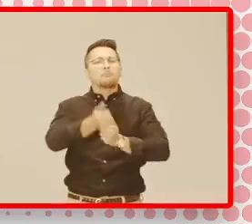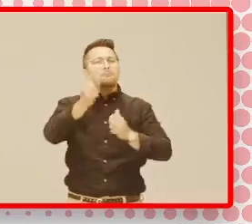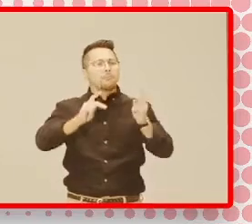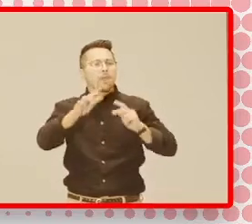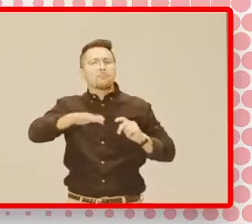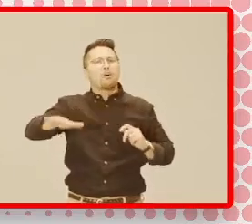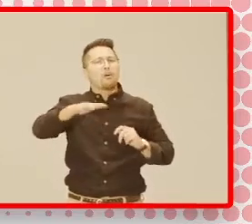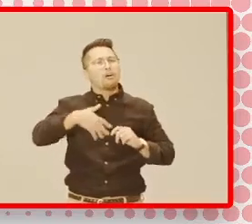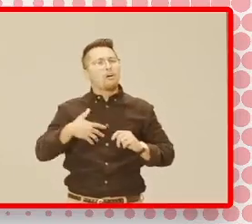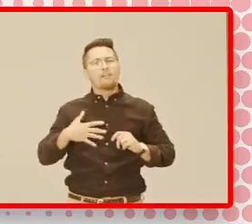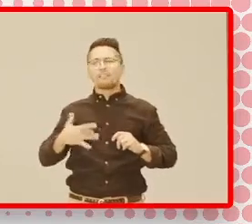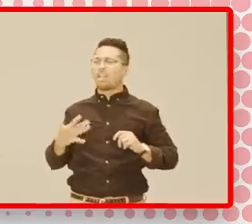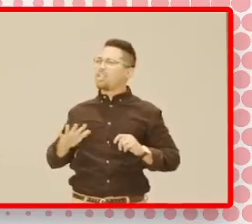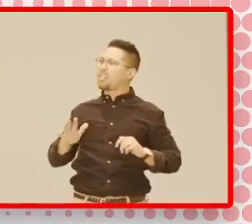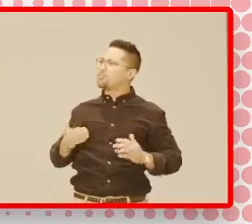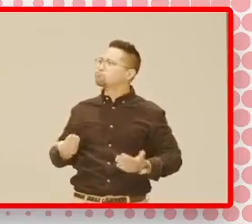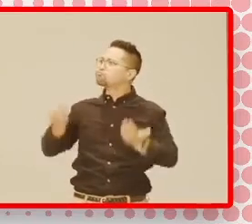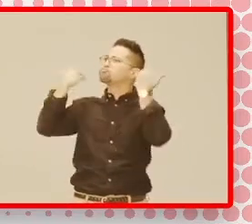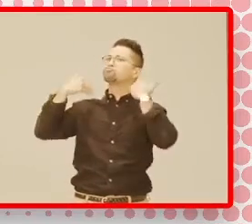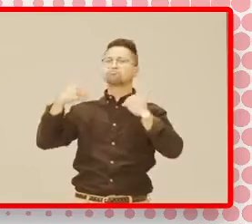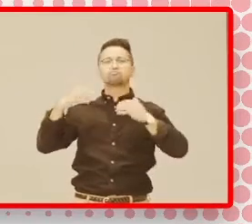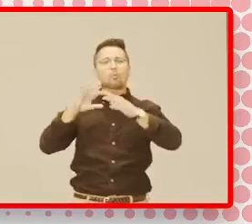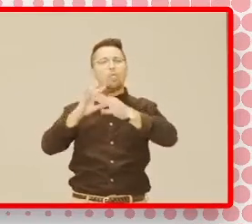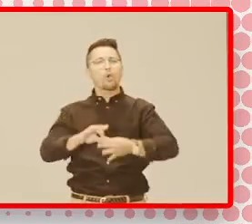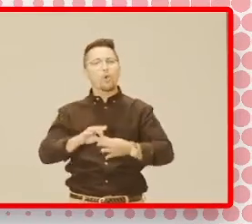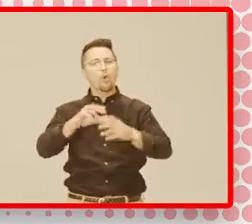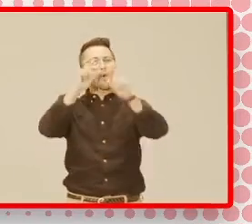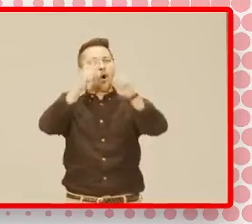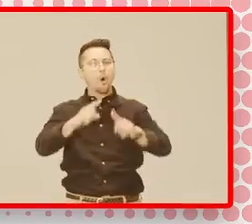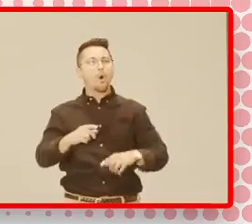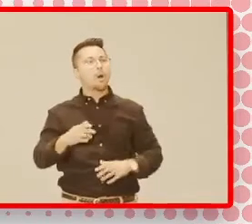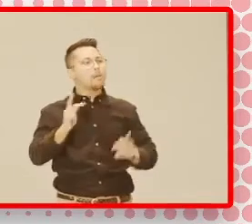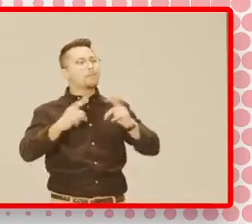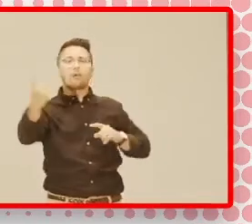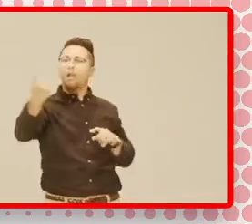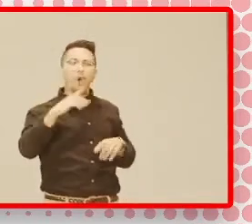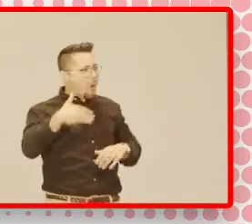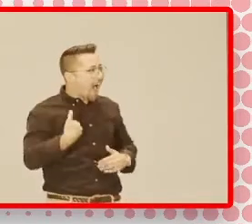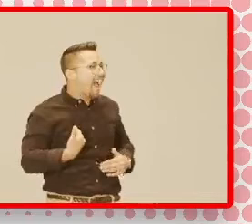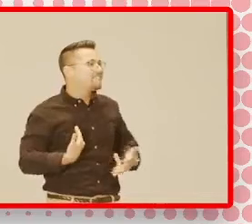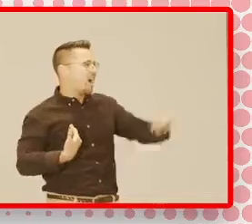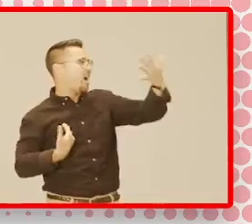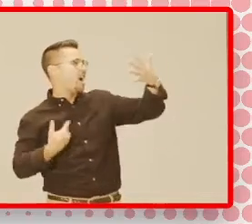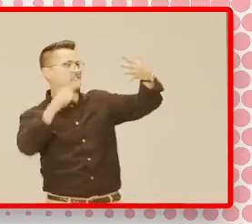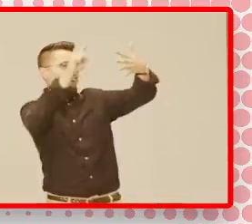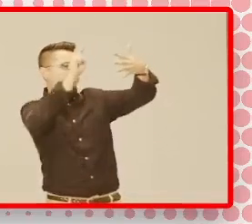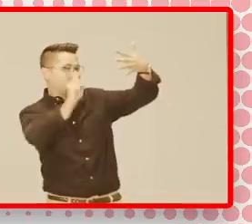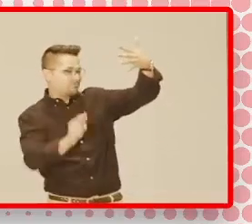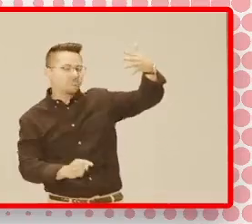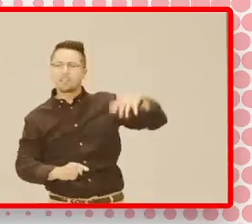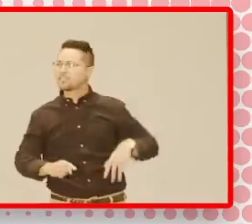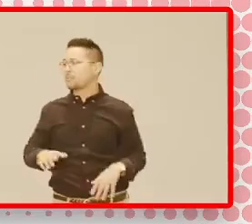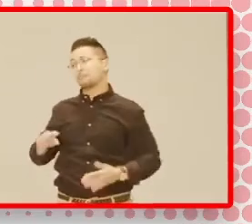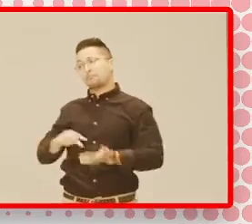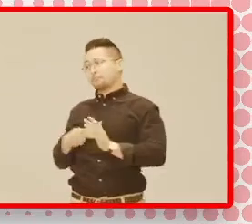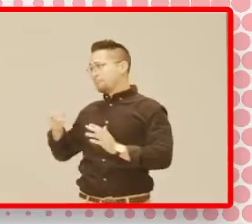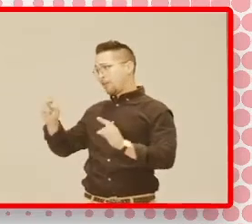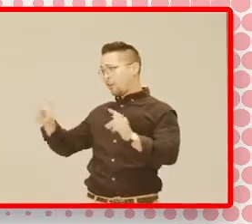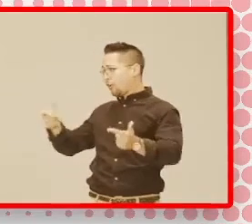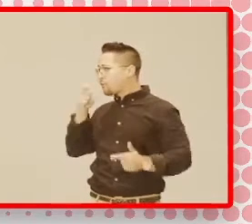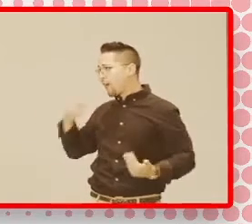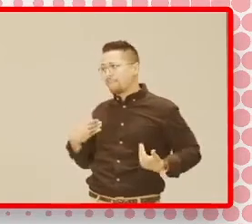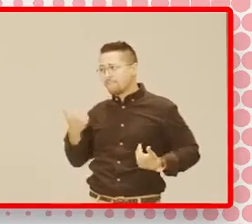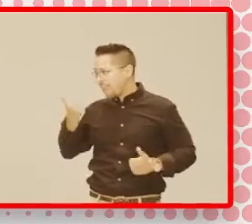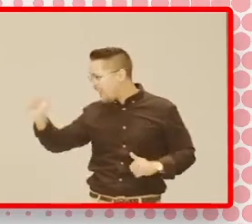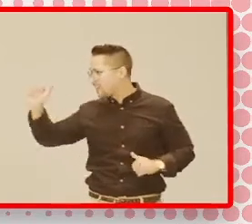goals. Often people come and tell me, I've got 5 goals. I said, then you don't have any goals. Chris had one goal.